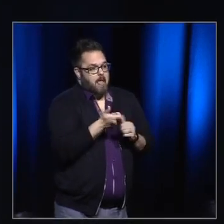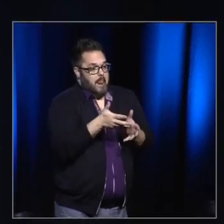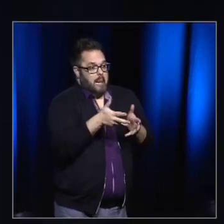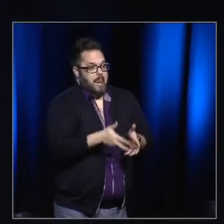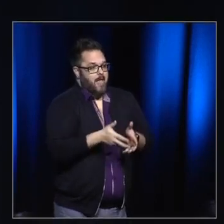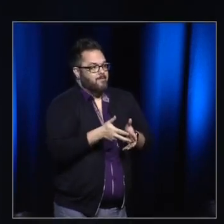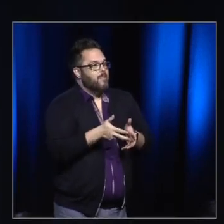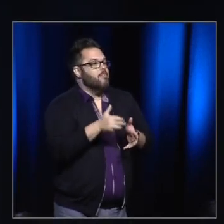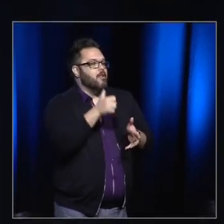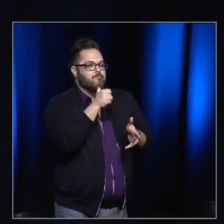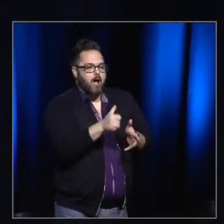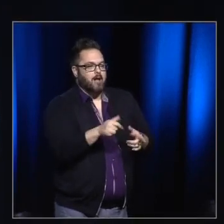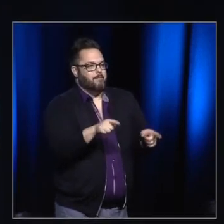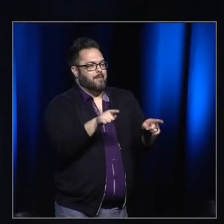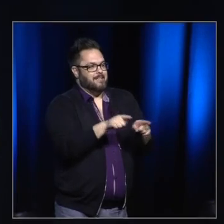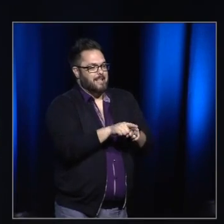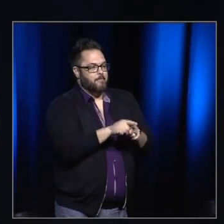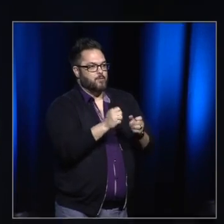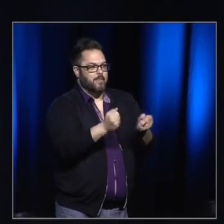their full population size.